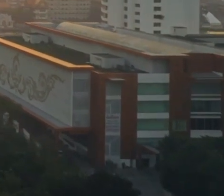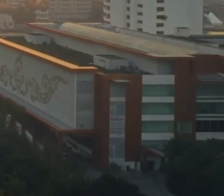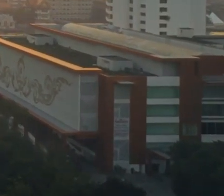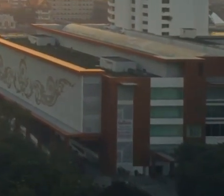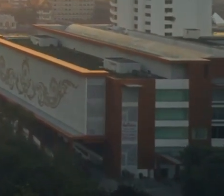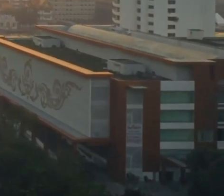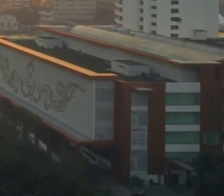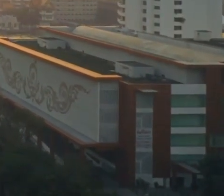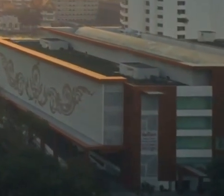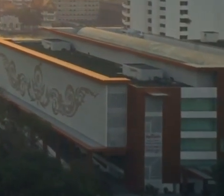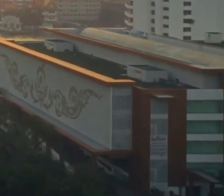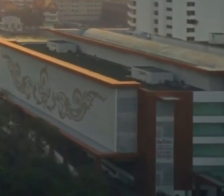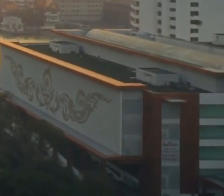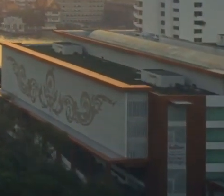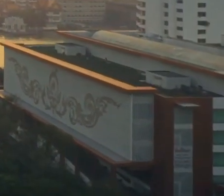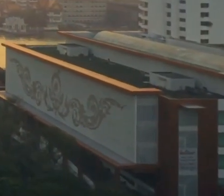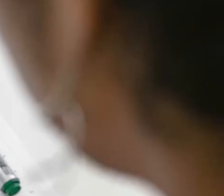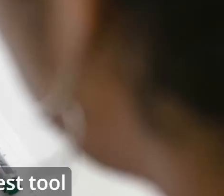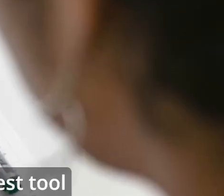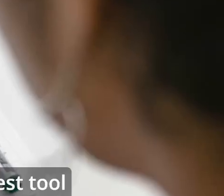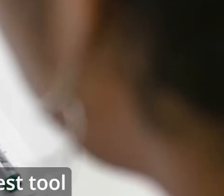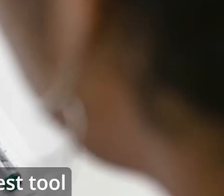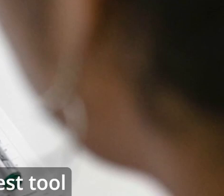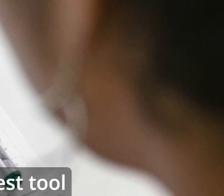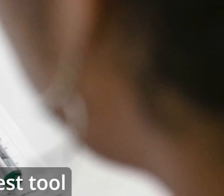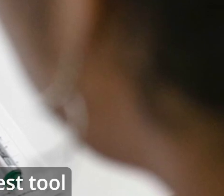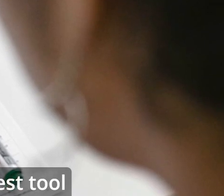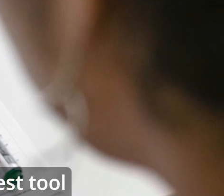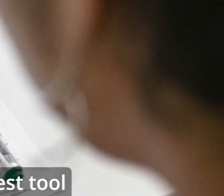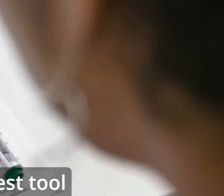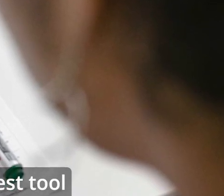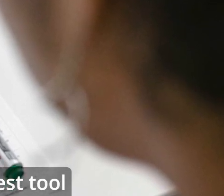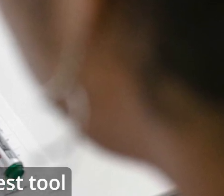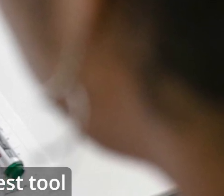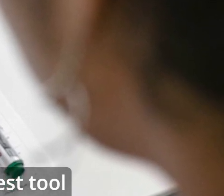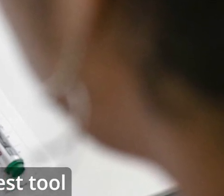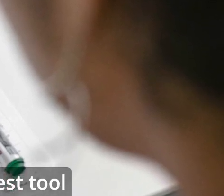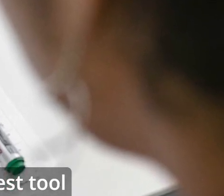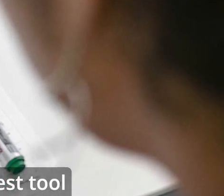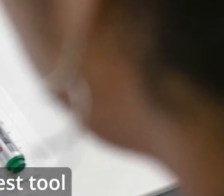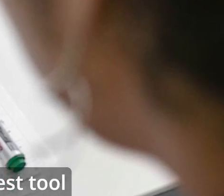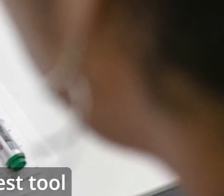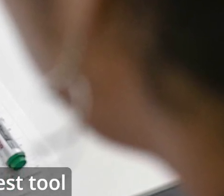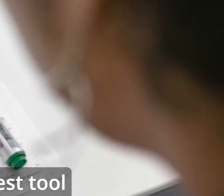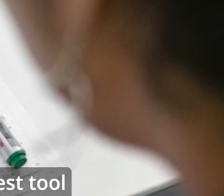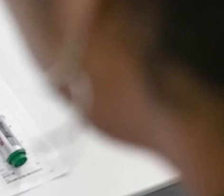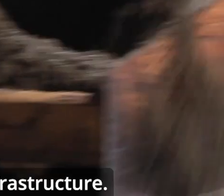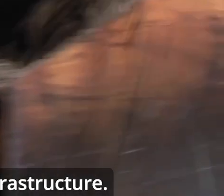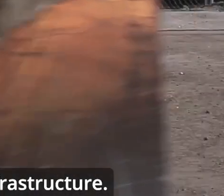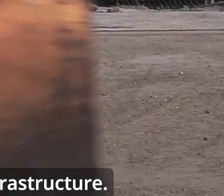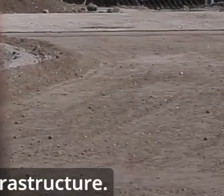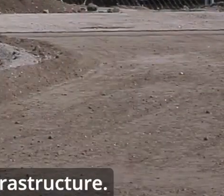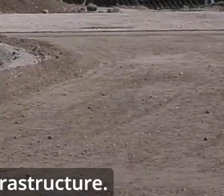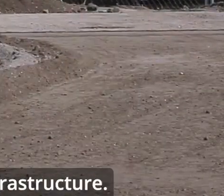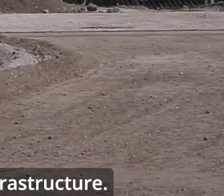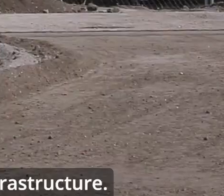to increase the resilience of infrastructure. For example, UNDRR's Resilient Infrastructure Stress Test tool is